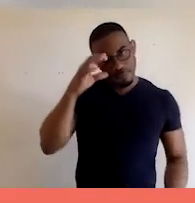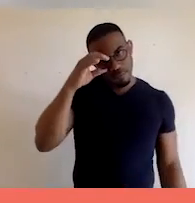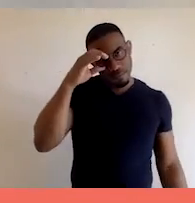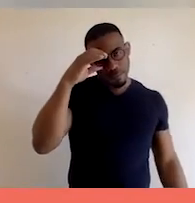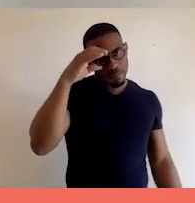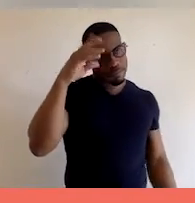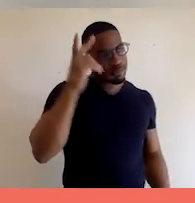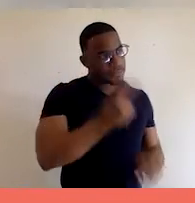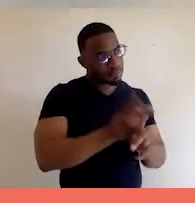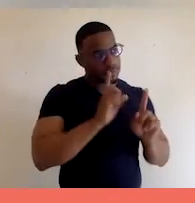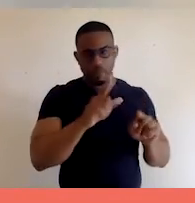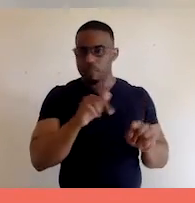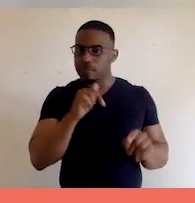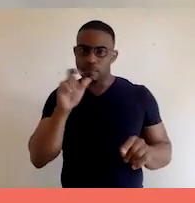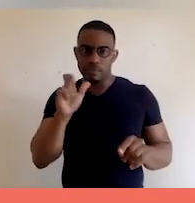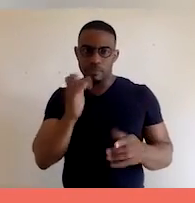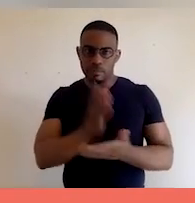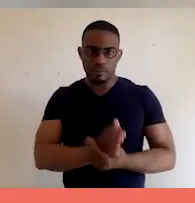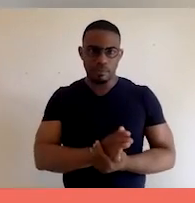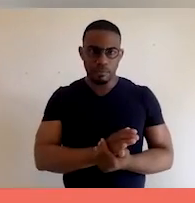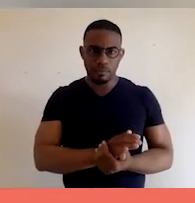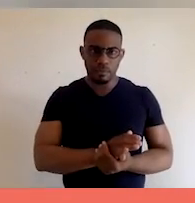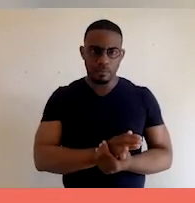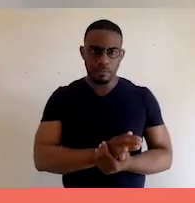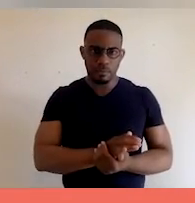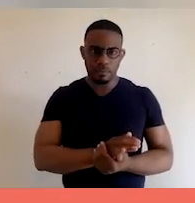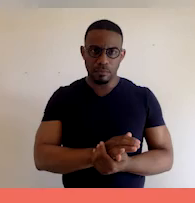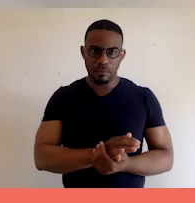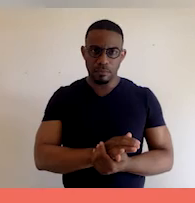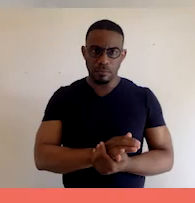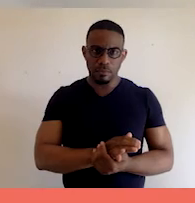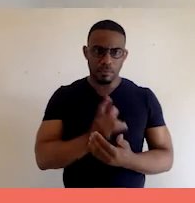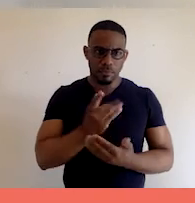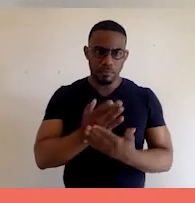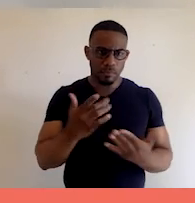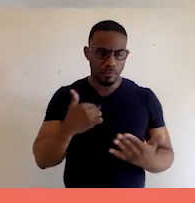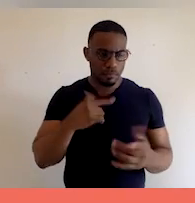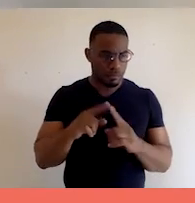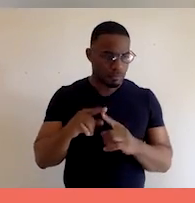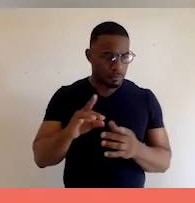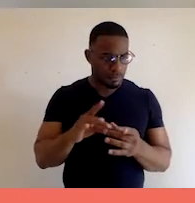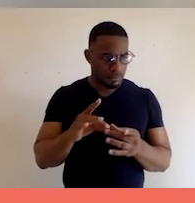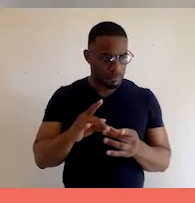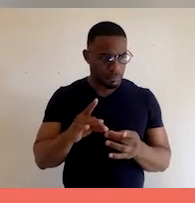Keep going. You don't have to stop. One big thing that I also say,